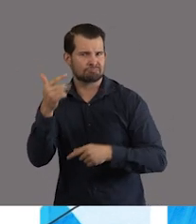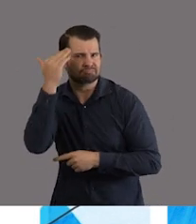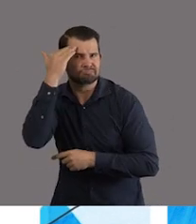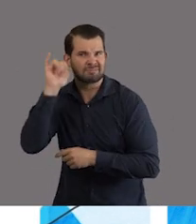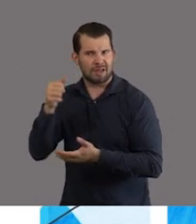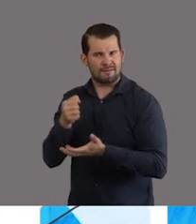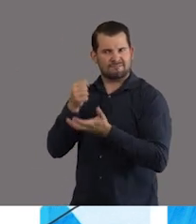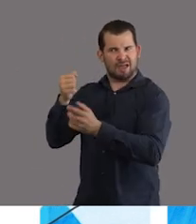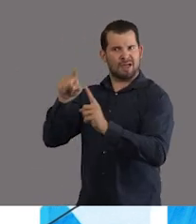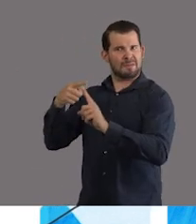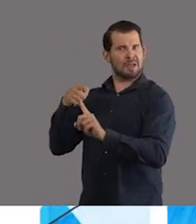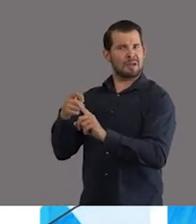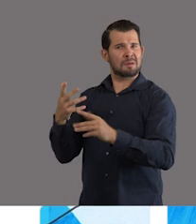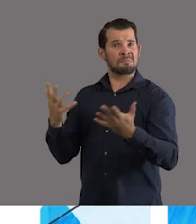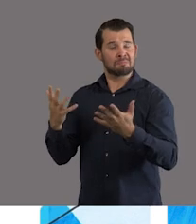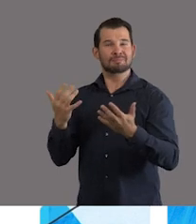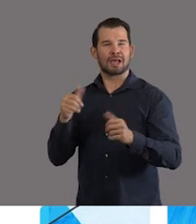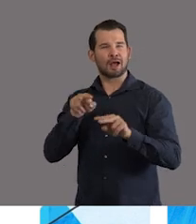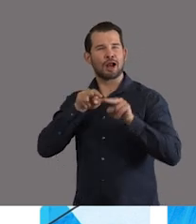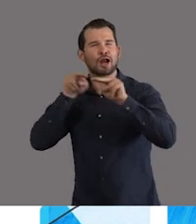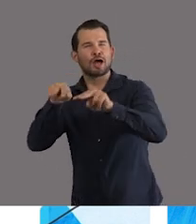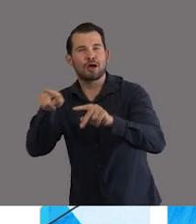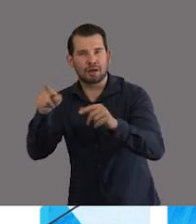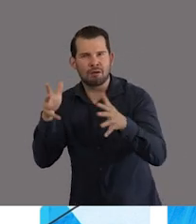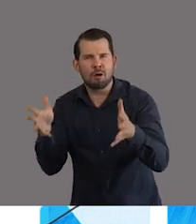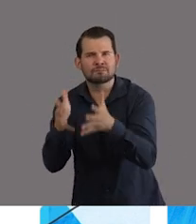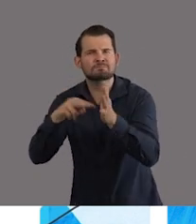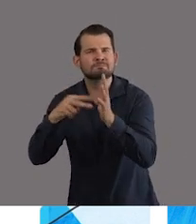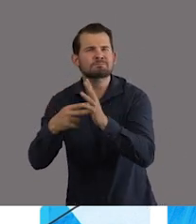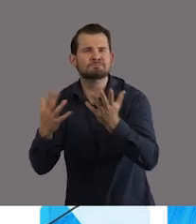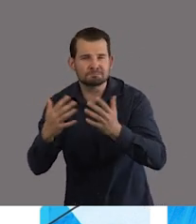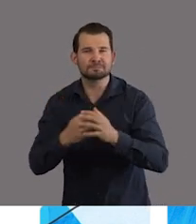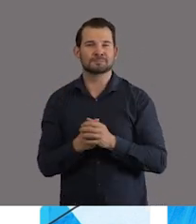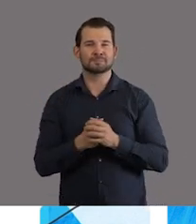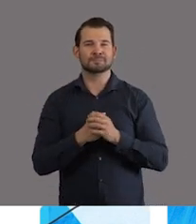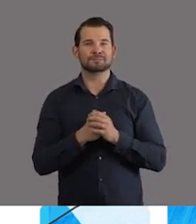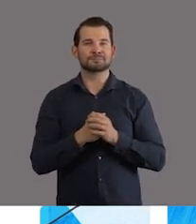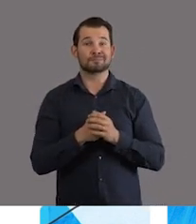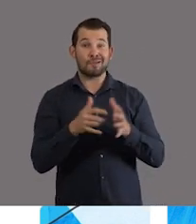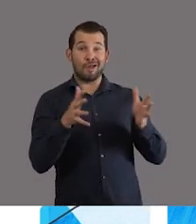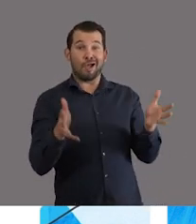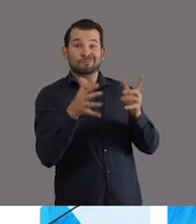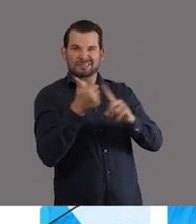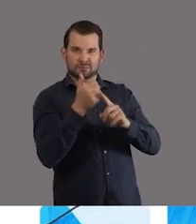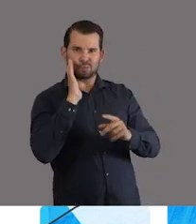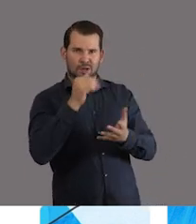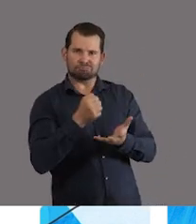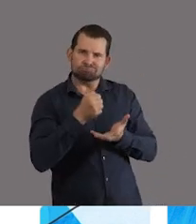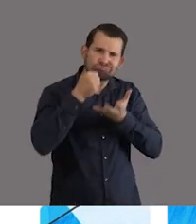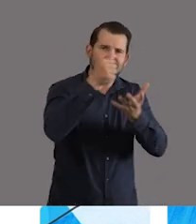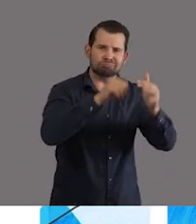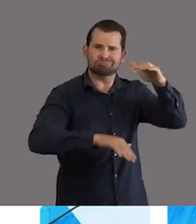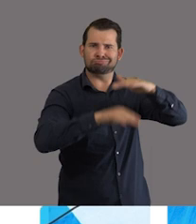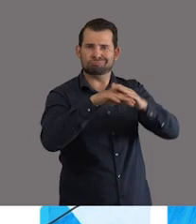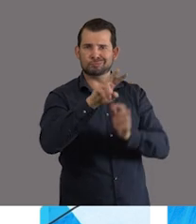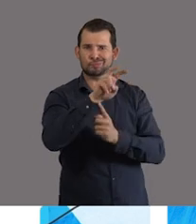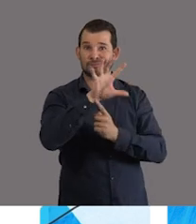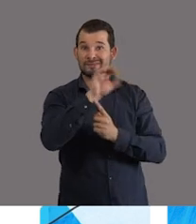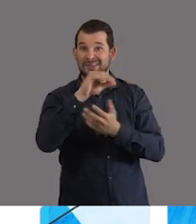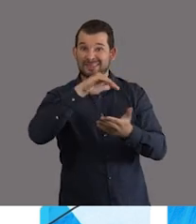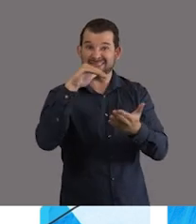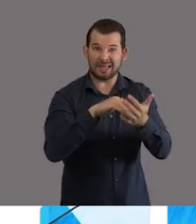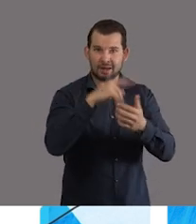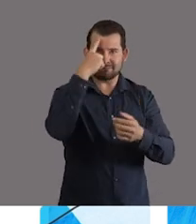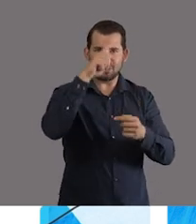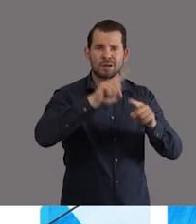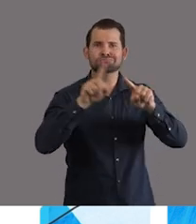Now that you know what the fund is about, let's take a look at Cultivate. Cultivate provides up to $250,000